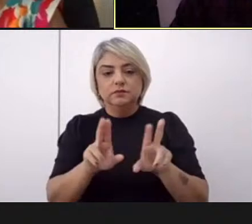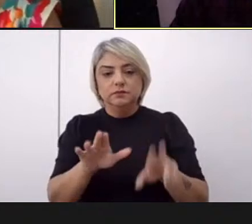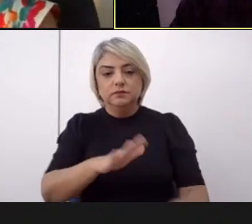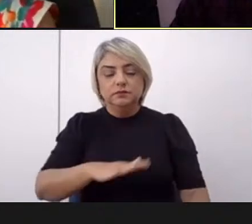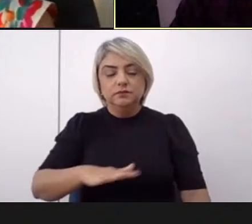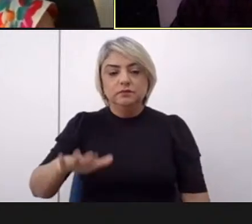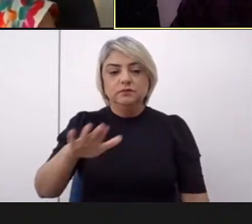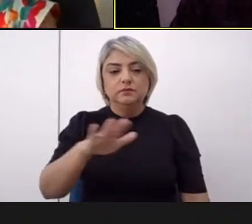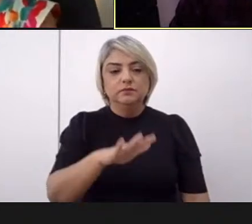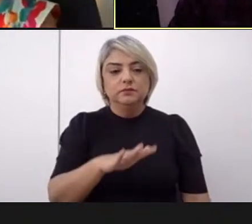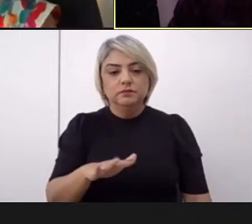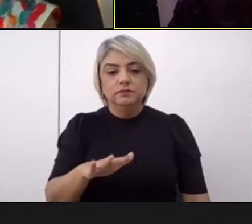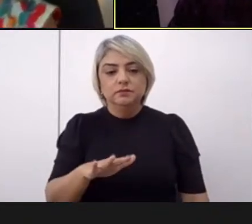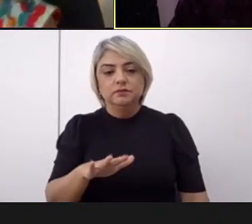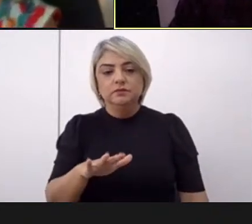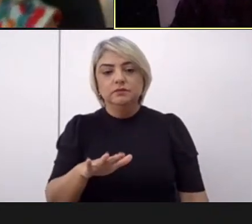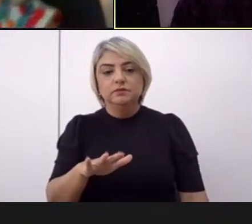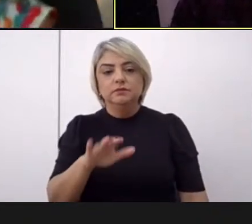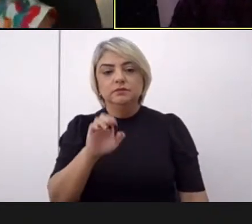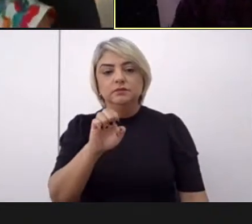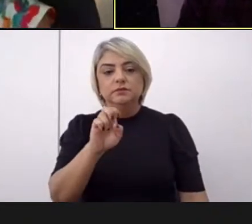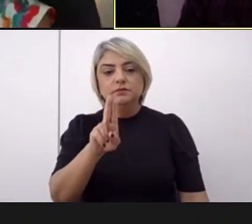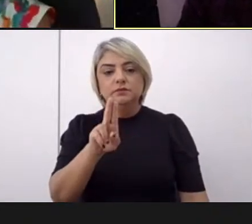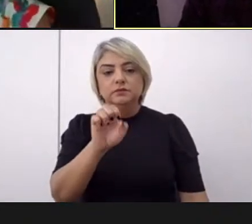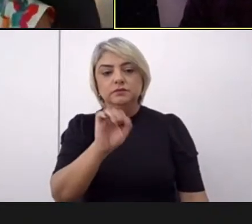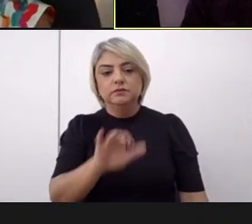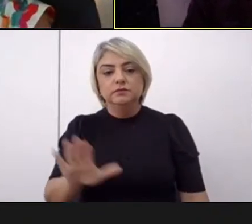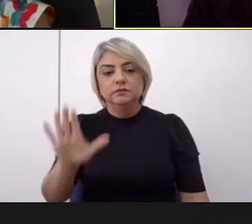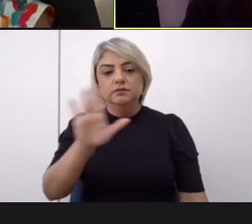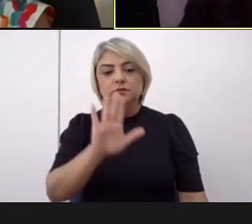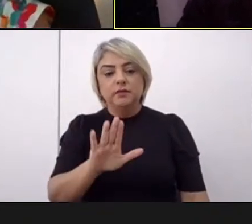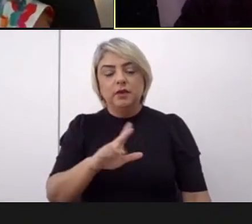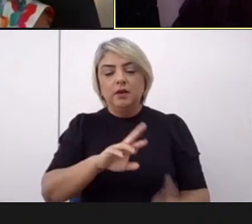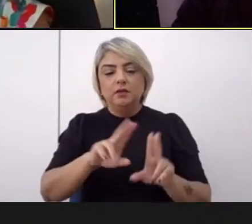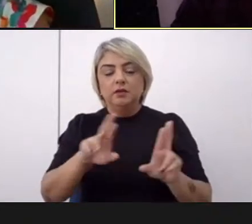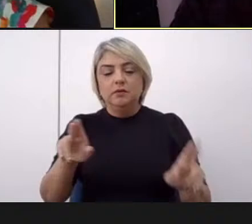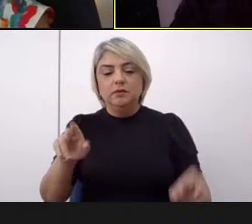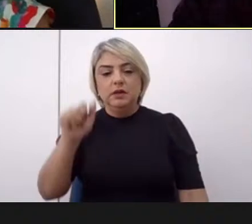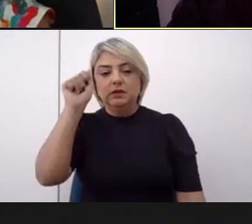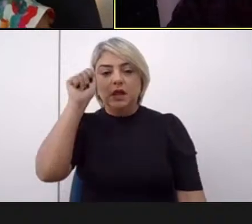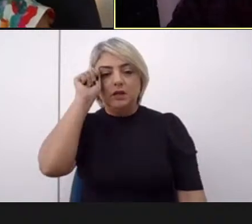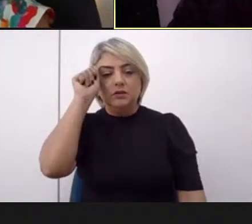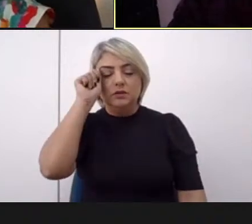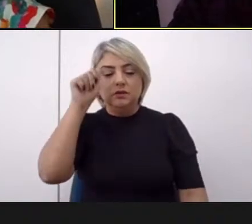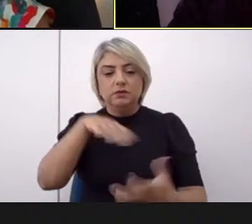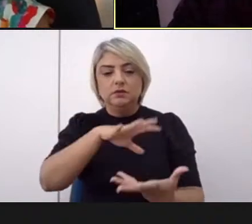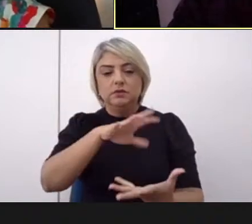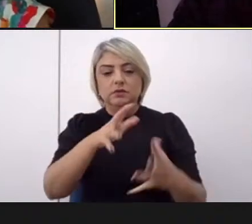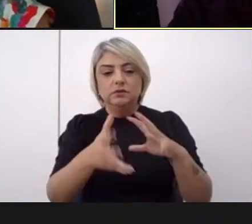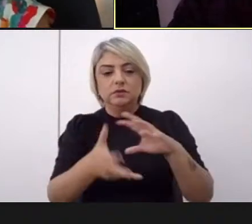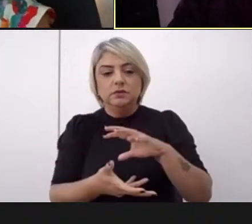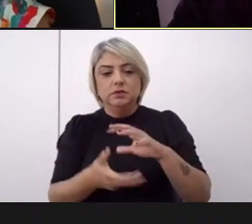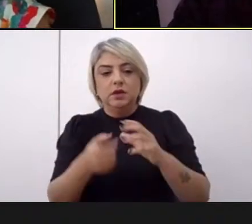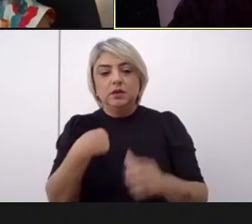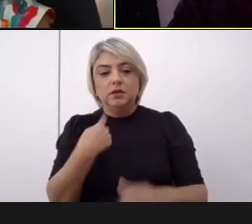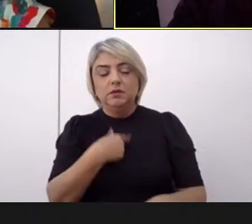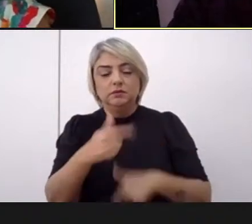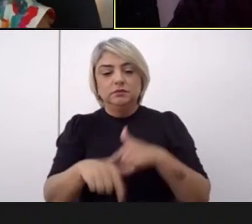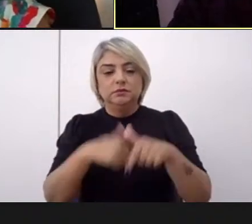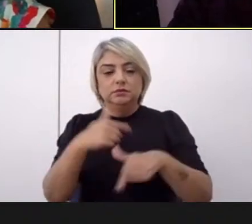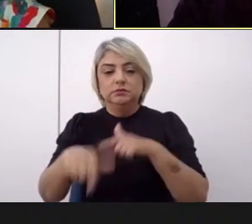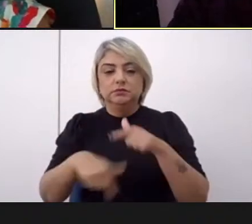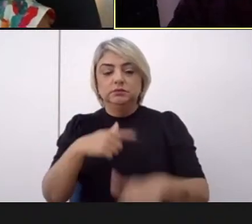national actors. So in our book, we have at least 3 chapters that directly